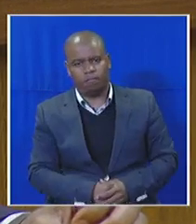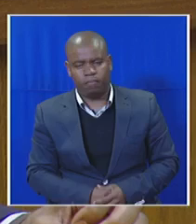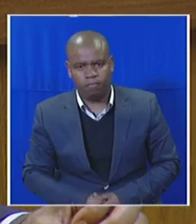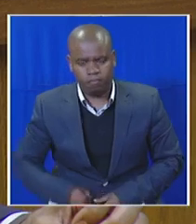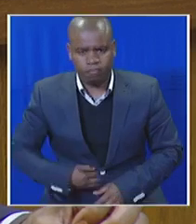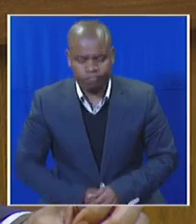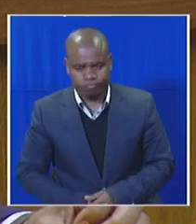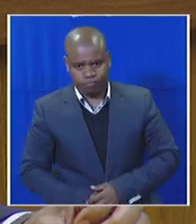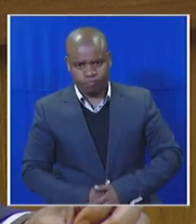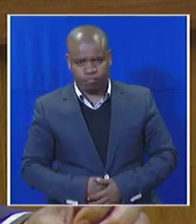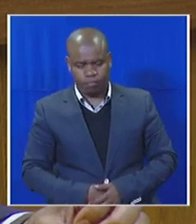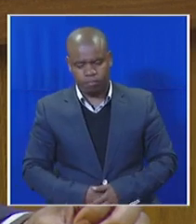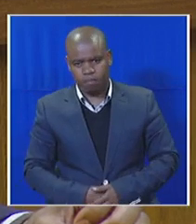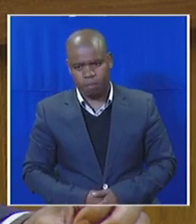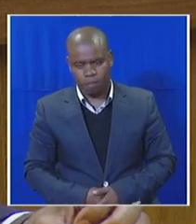Thank you,